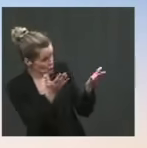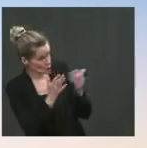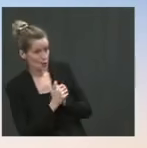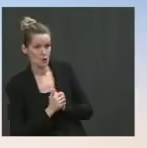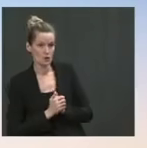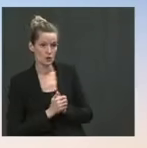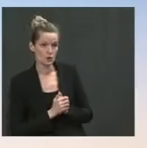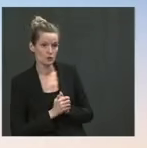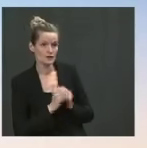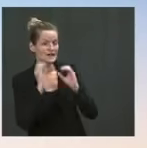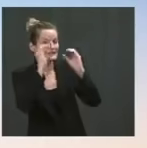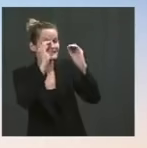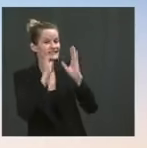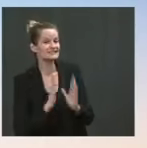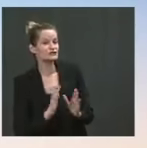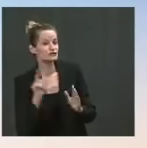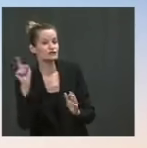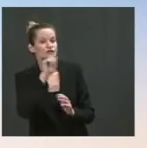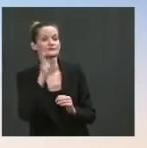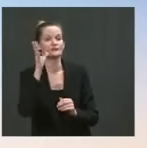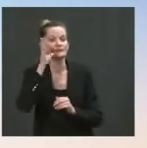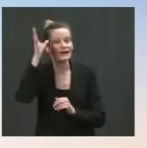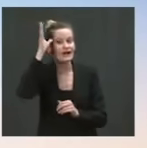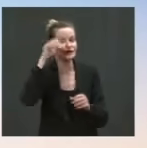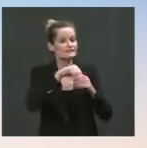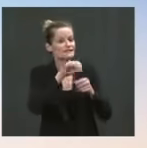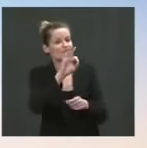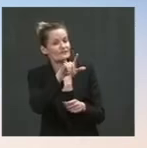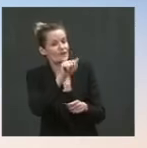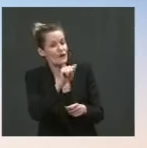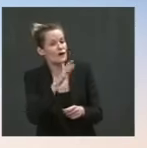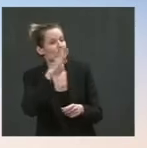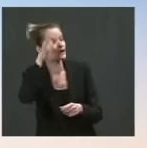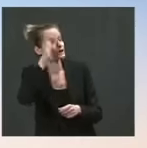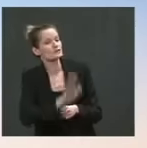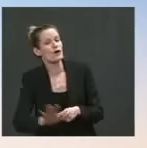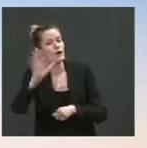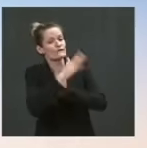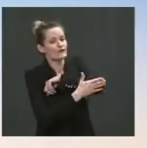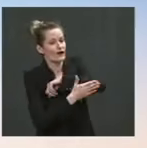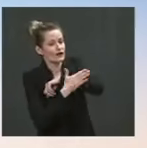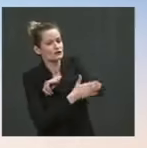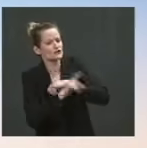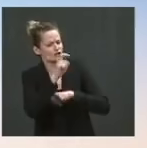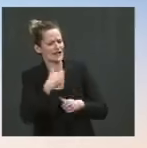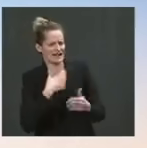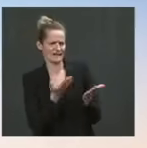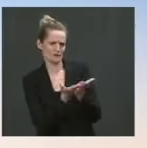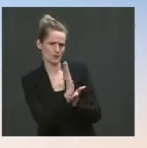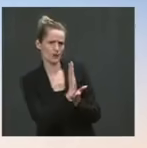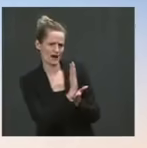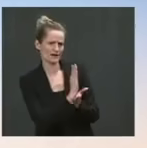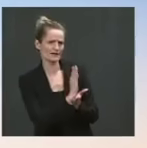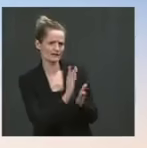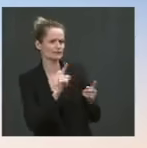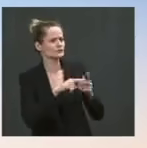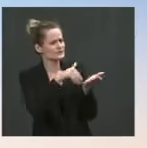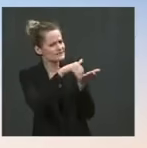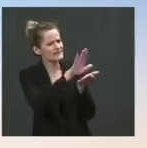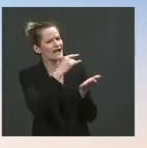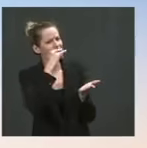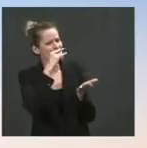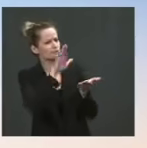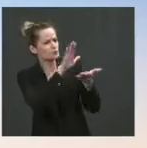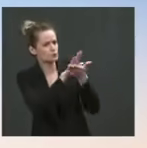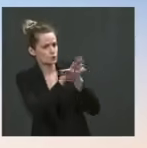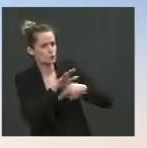parents in Florida, parents across the country, should have the ability and the knowledge that their kids are going to school and they're in safe environments. That shouldn't